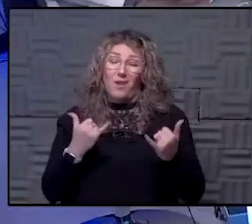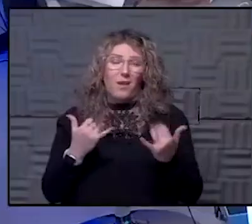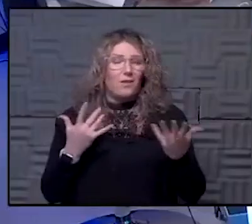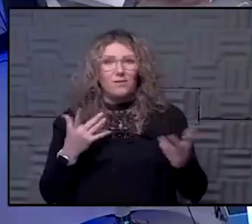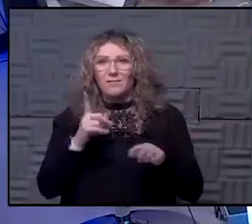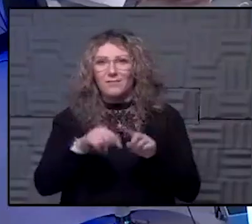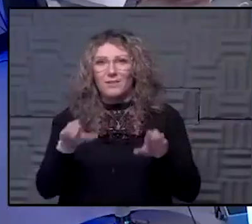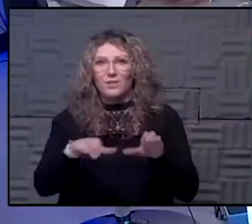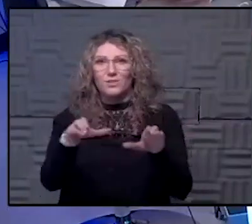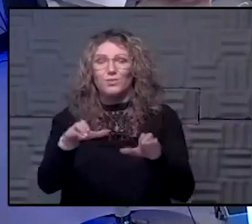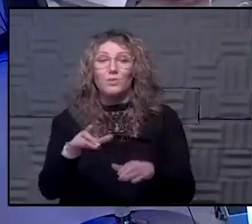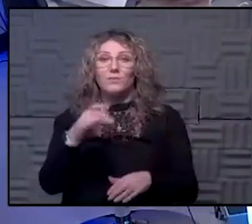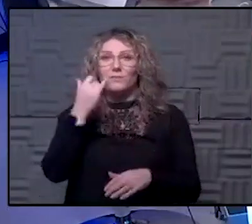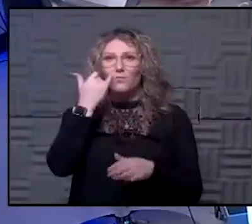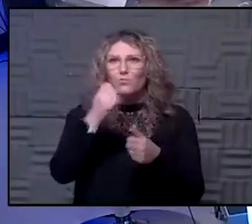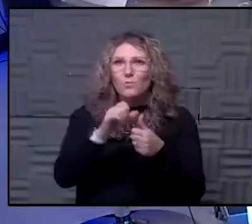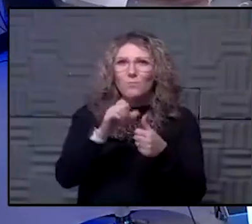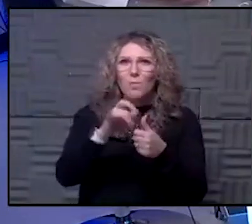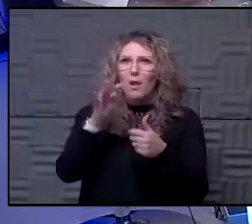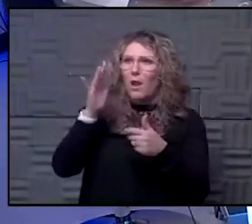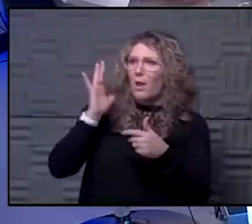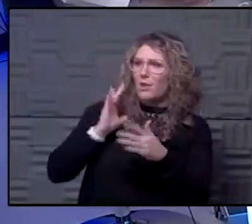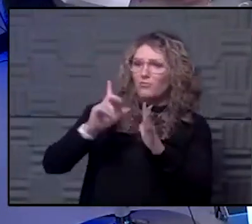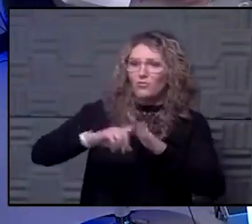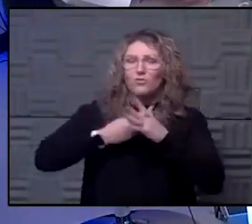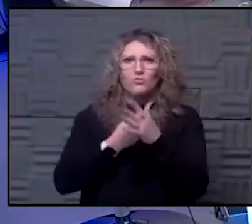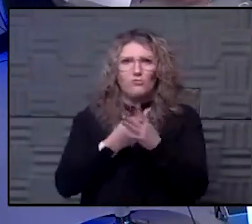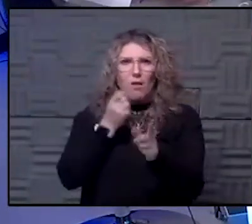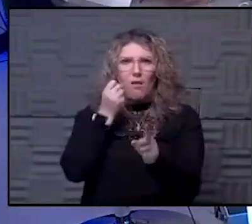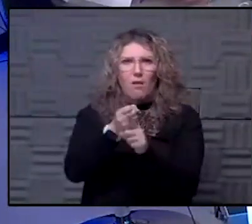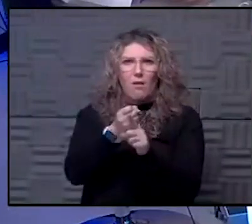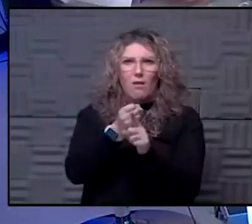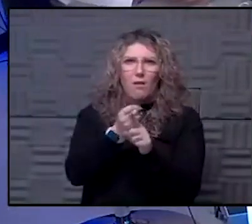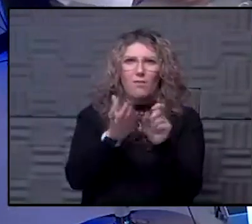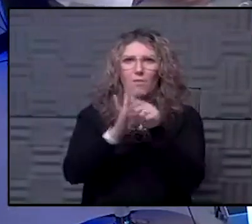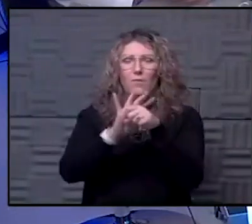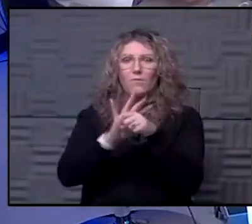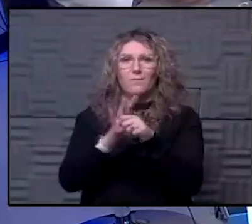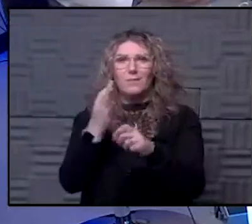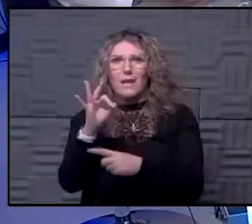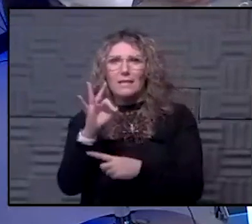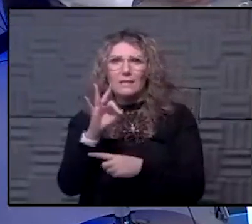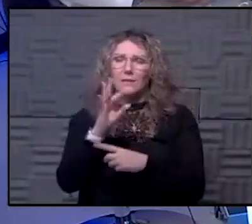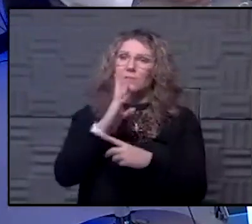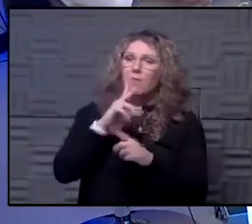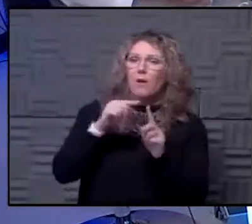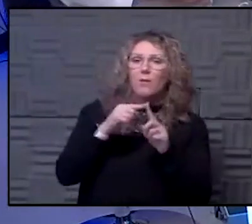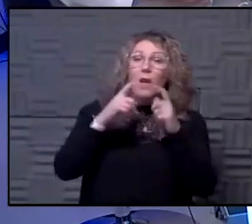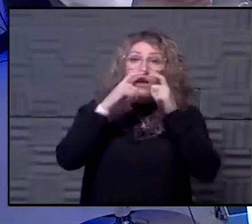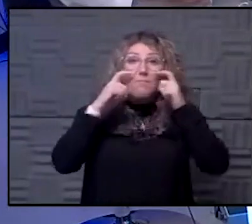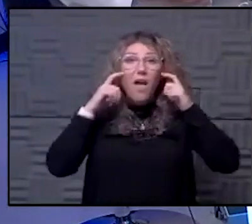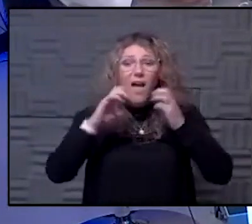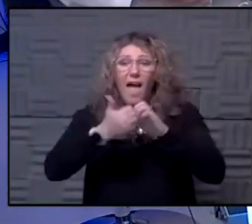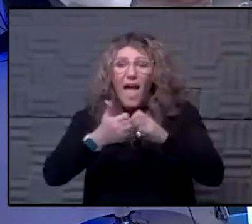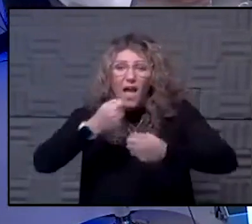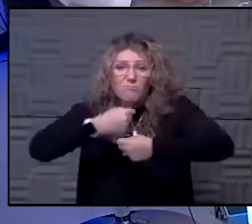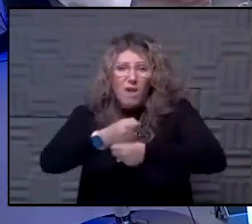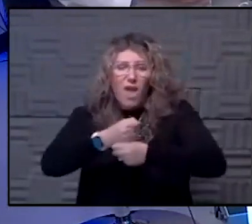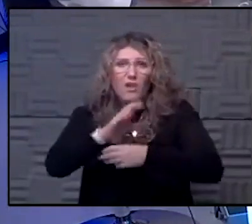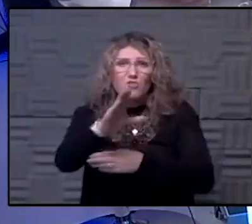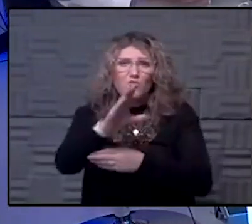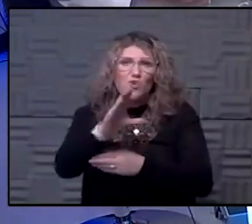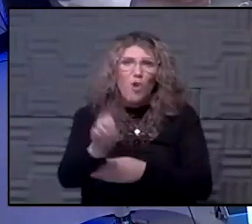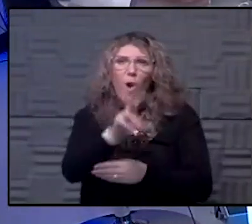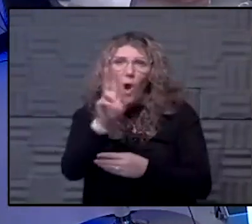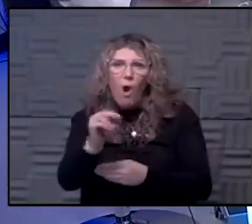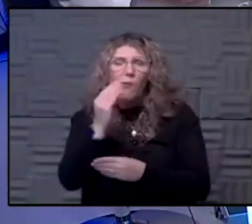If you remember when it was like back at the beginning of this pandemic, and we were talking about masks and how to make your own home mask, because we couldn't get enough